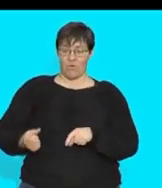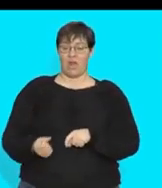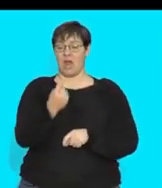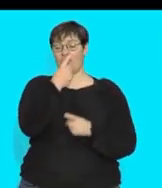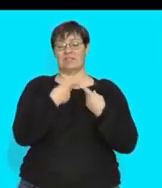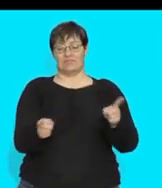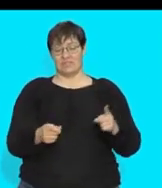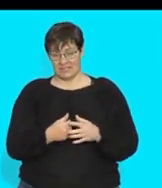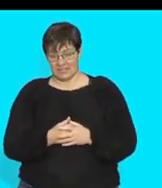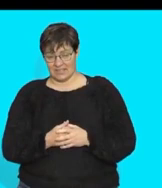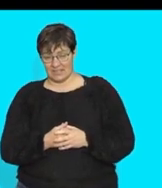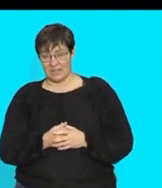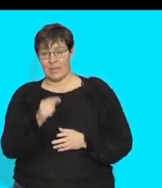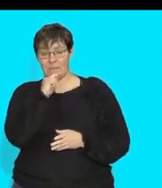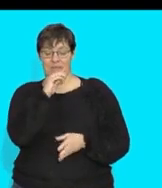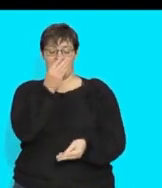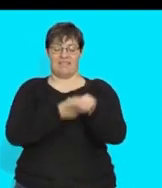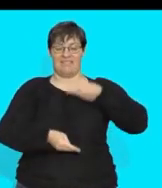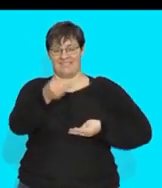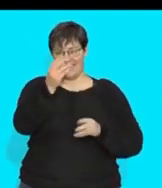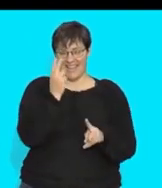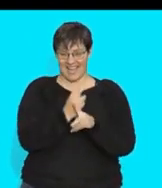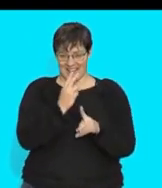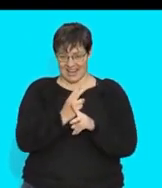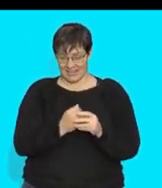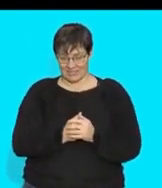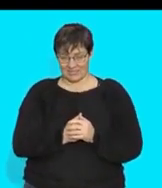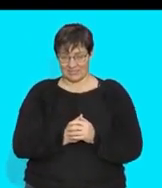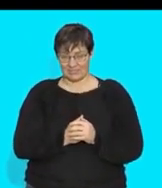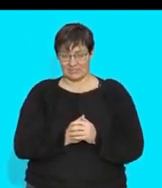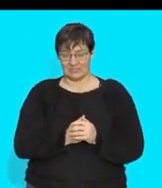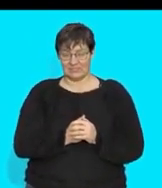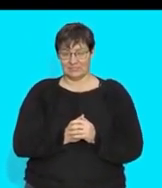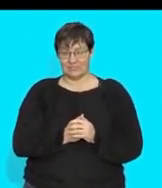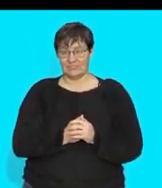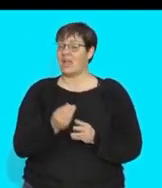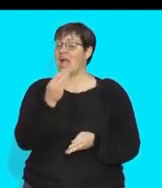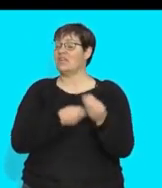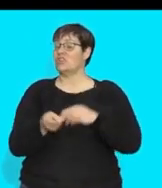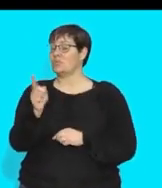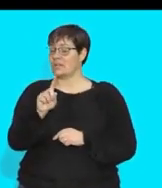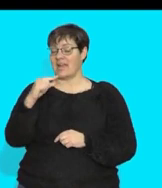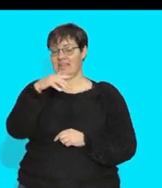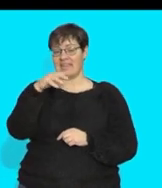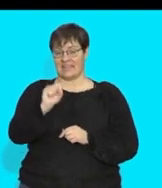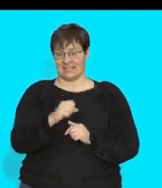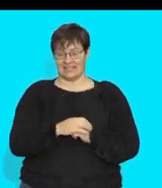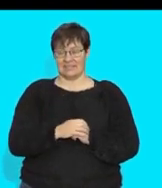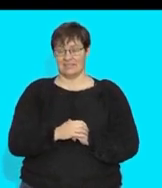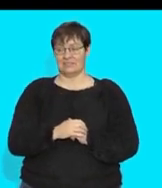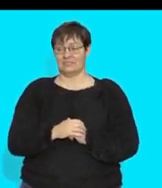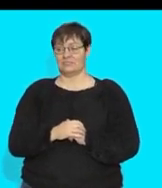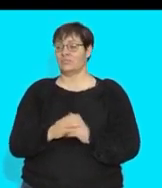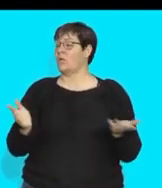which means they are swapping or exchanging. And what are we exchanging? Gases. And where does this